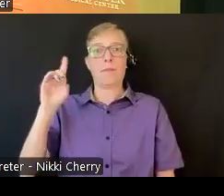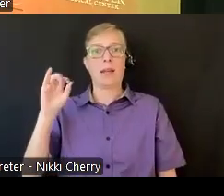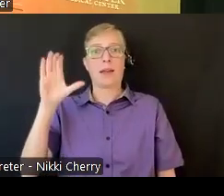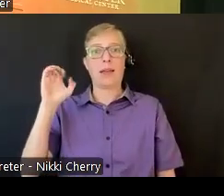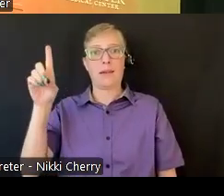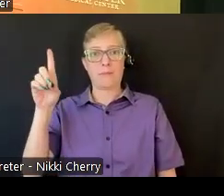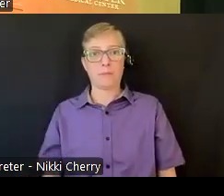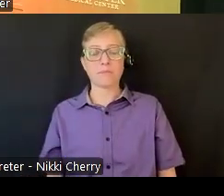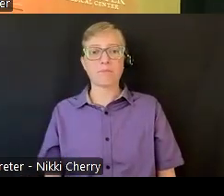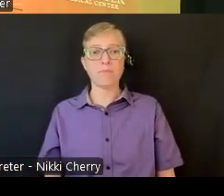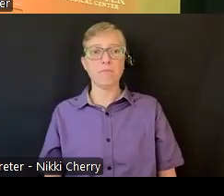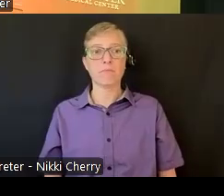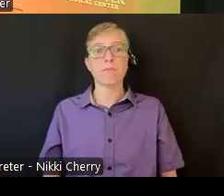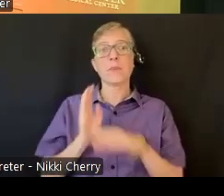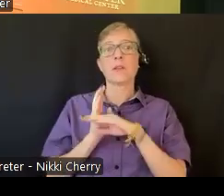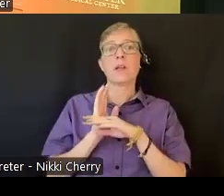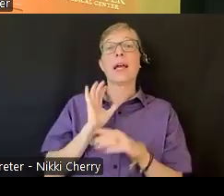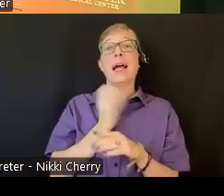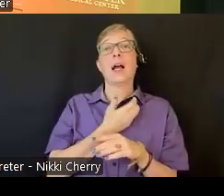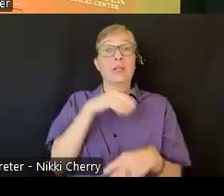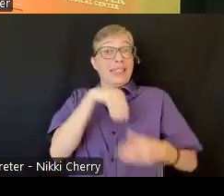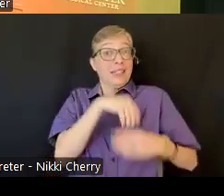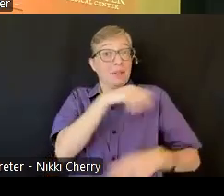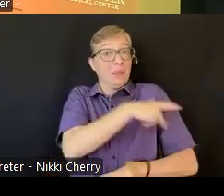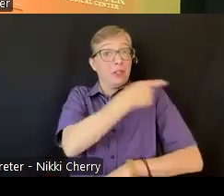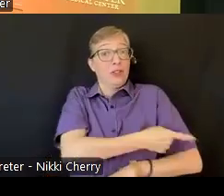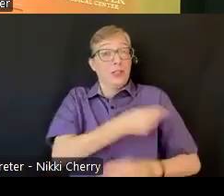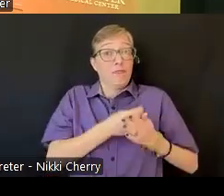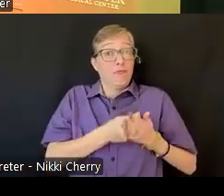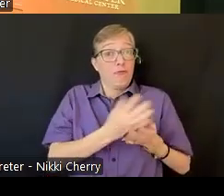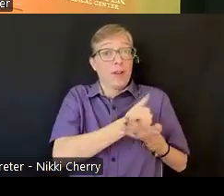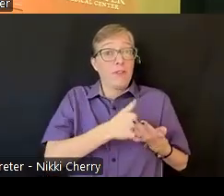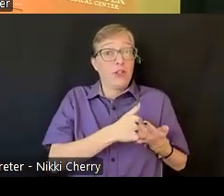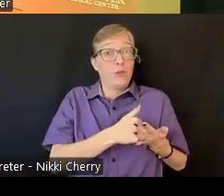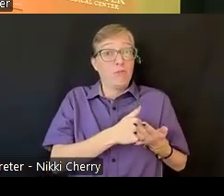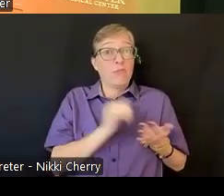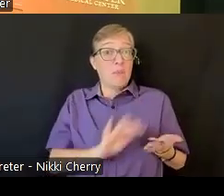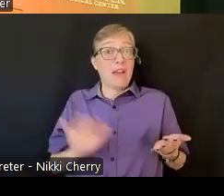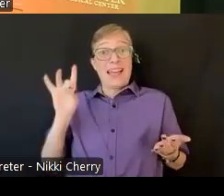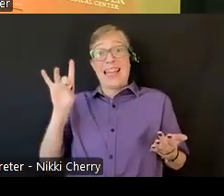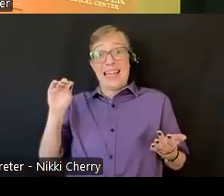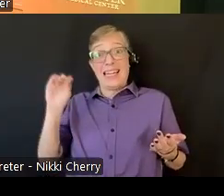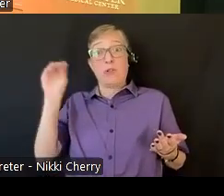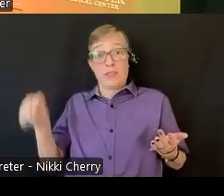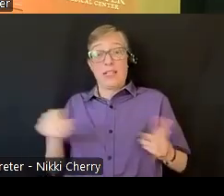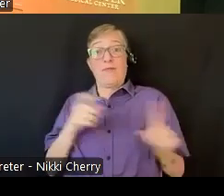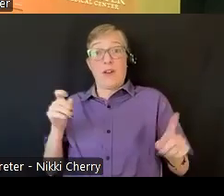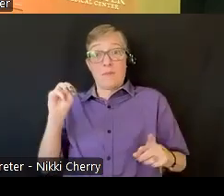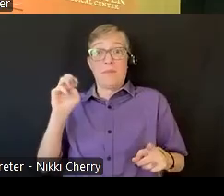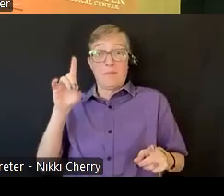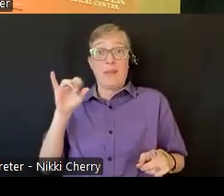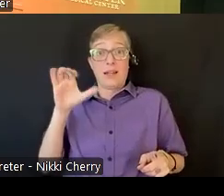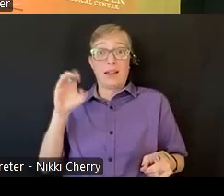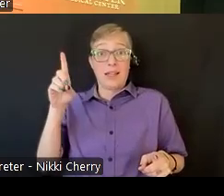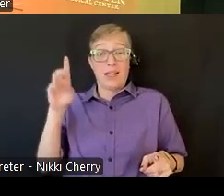than 80% of our inpatient revenue is from Medicaid, Medicare, and about 2/3